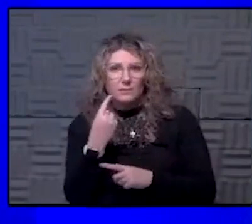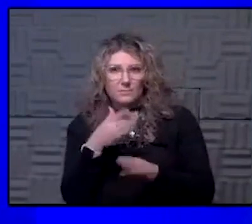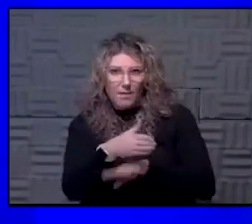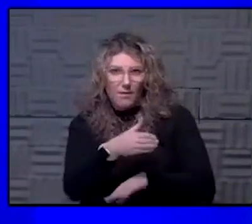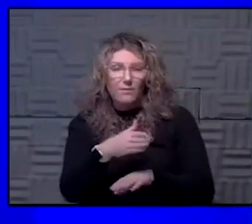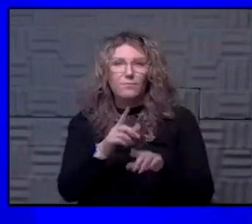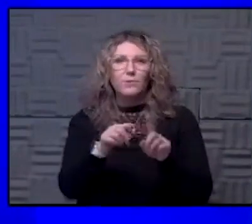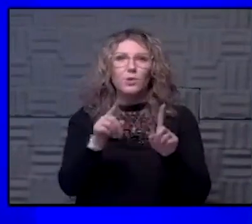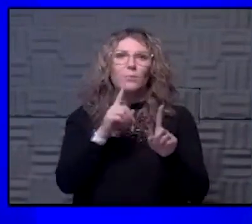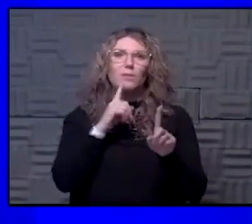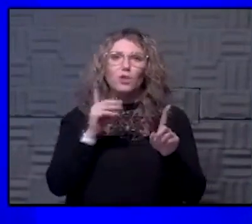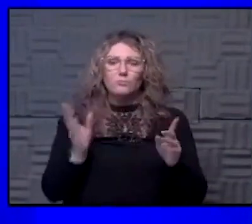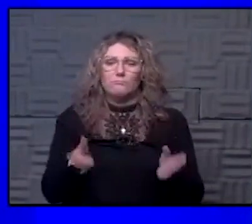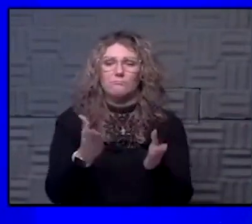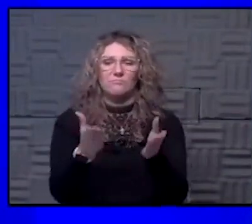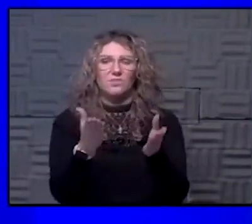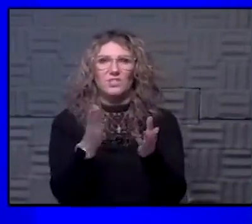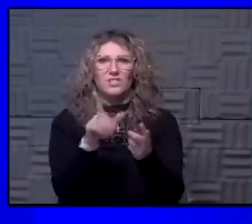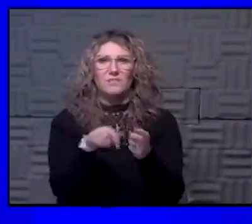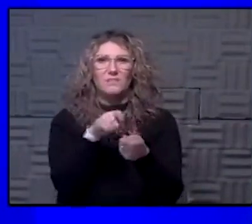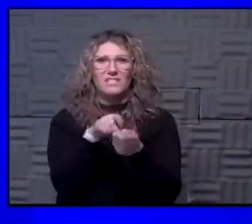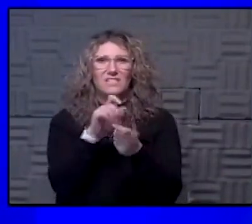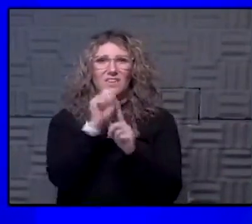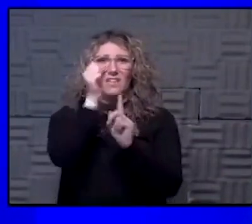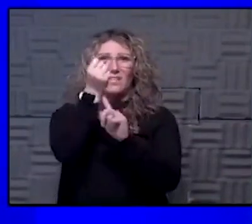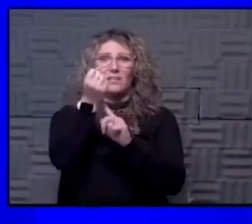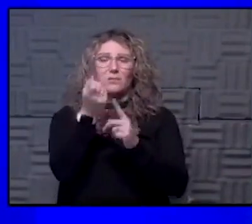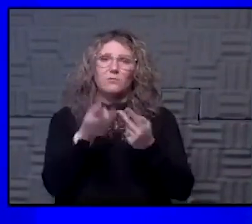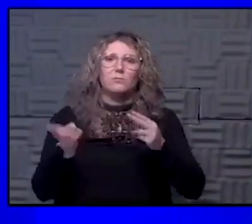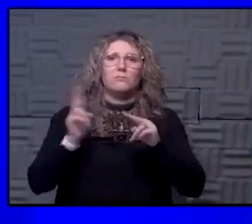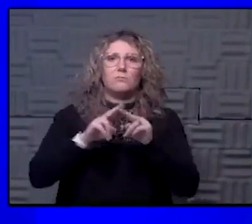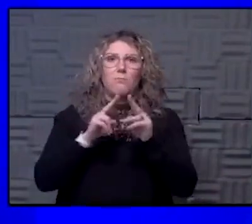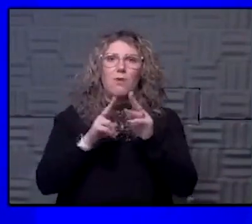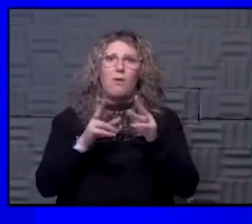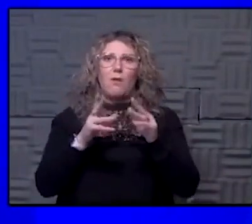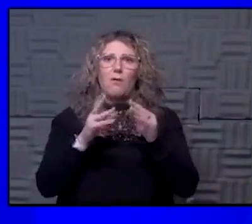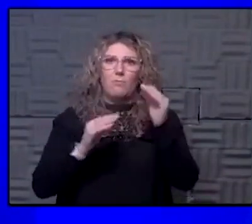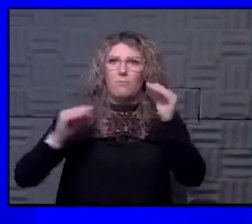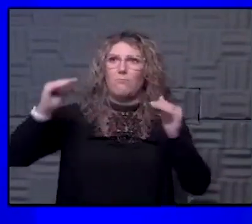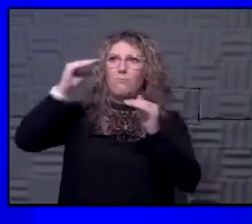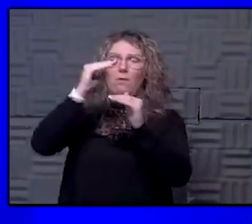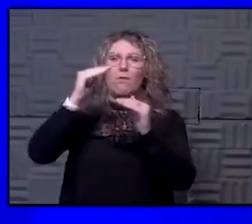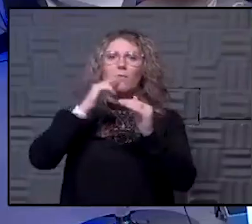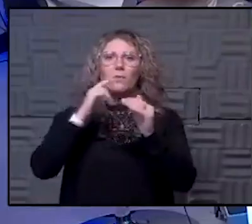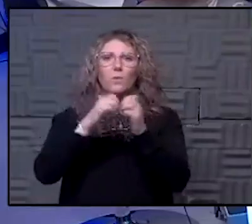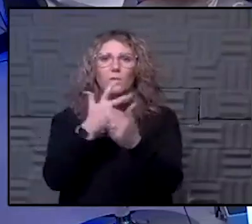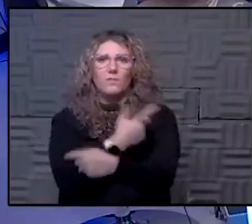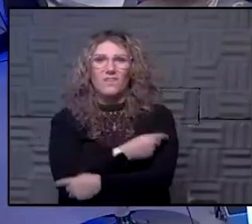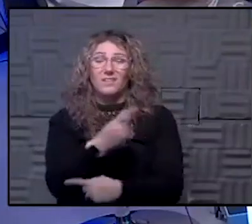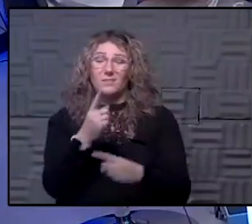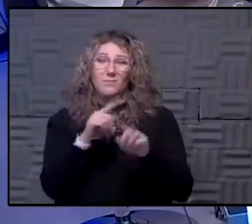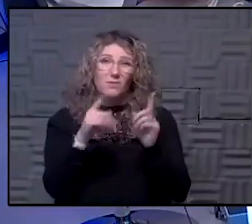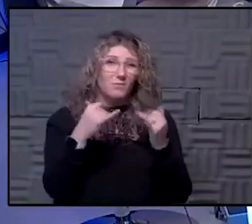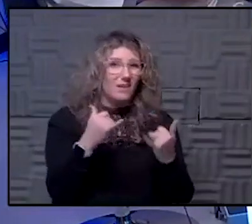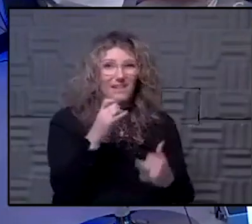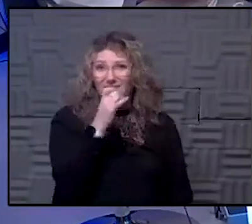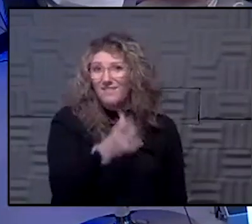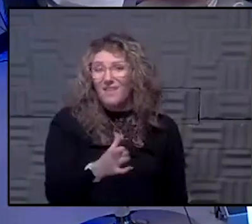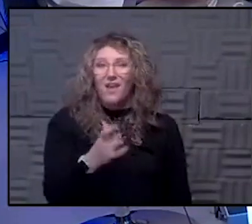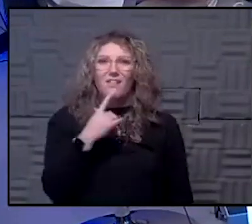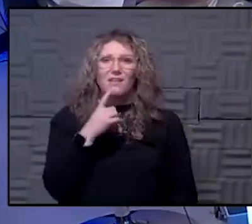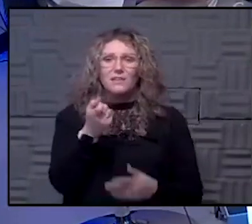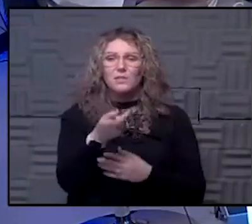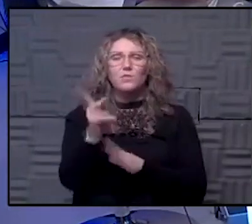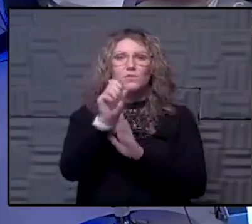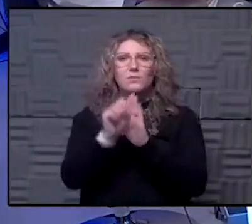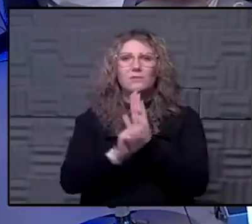get certain conditions moved up in the phases to get the vaccine, but right now there is not that. Yeah, and some states are approaching this a